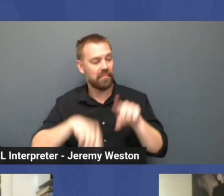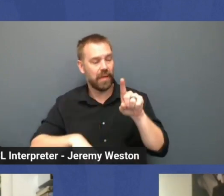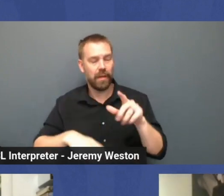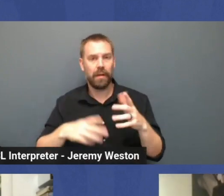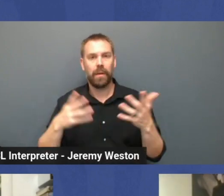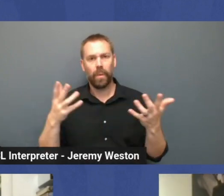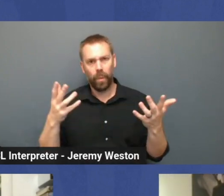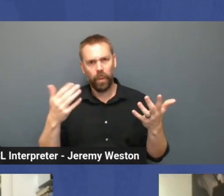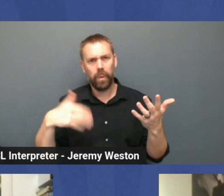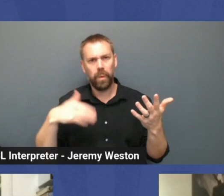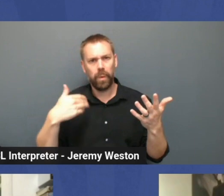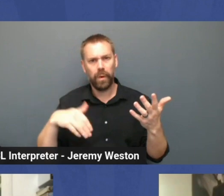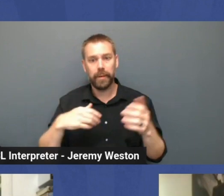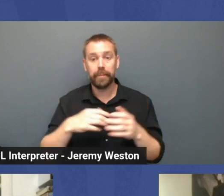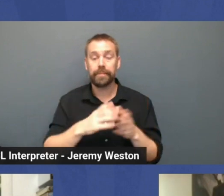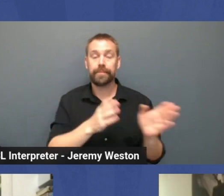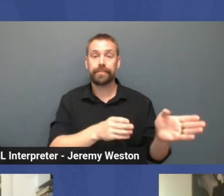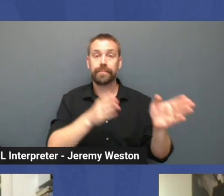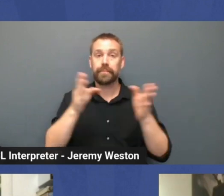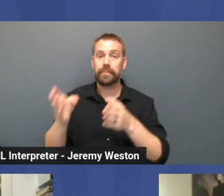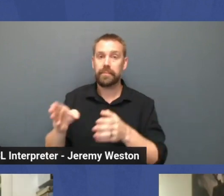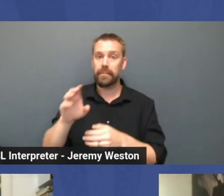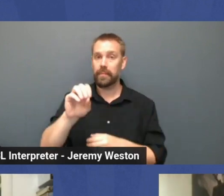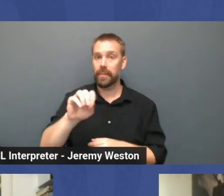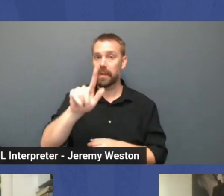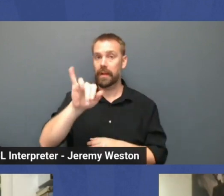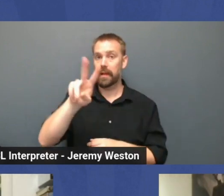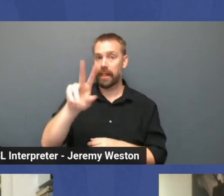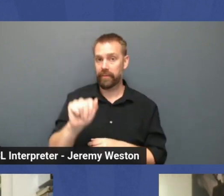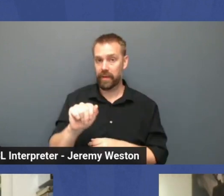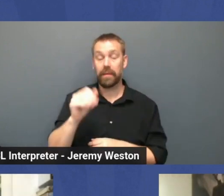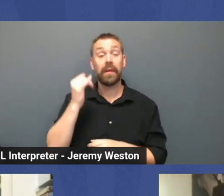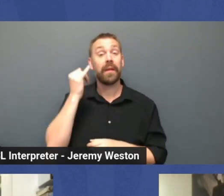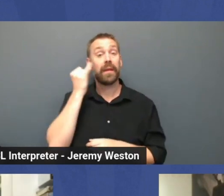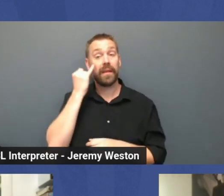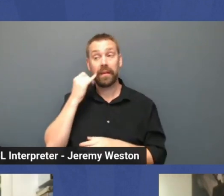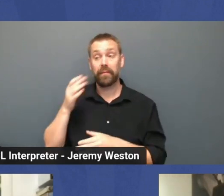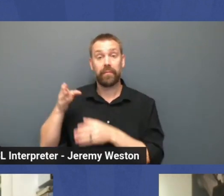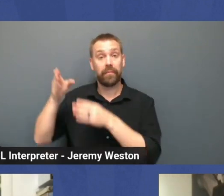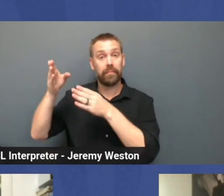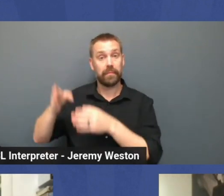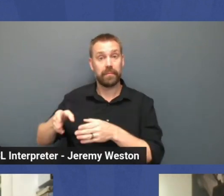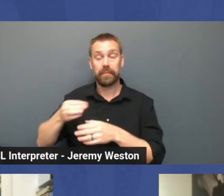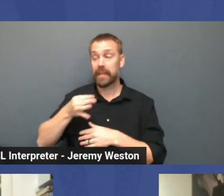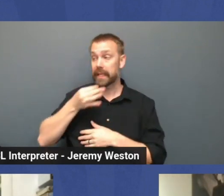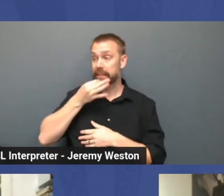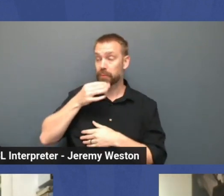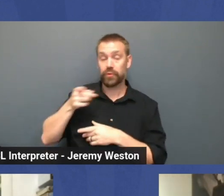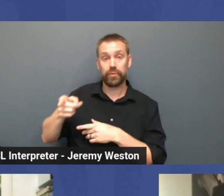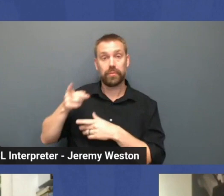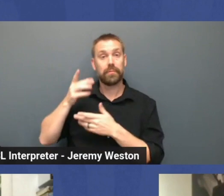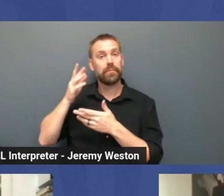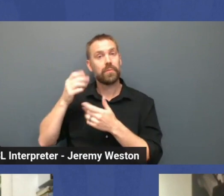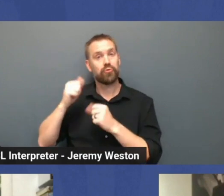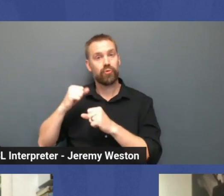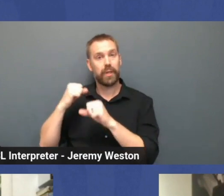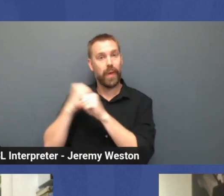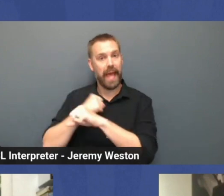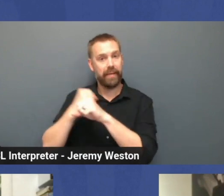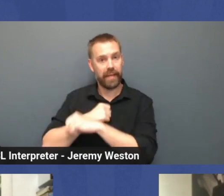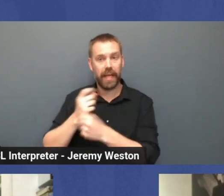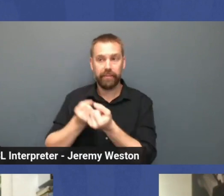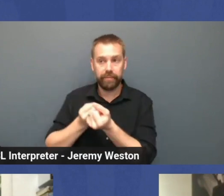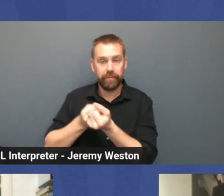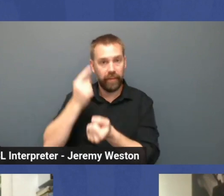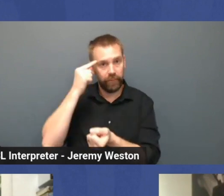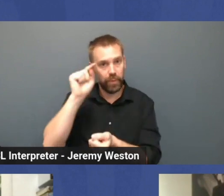the same to you. If a First Amendment expert were here fighting and advocating on your behalf, what is something that